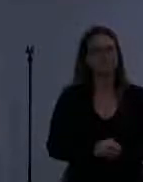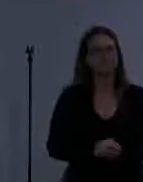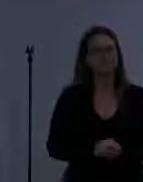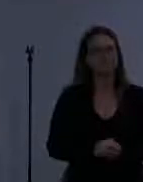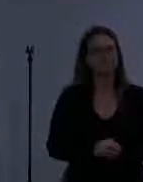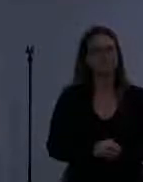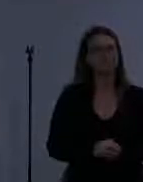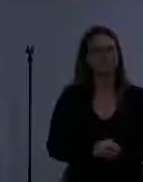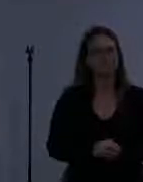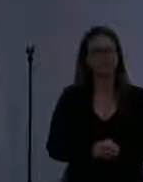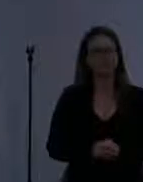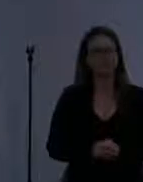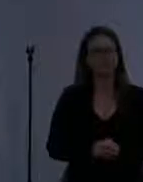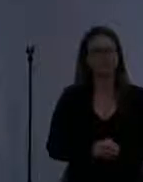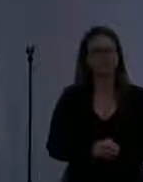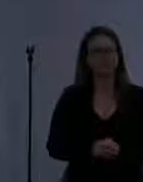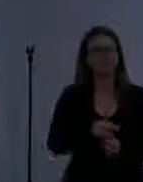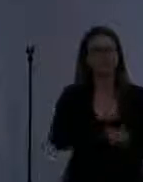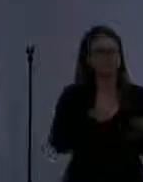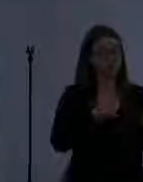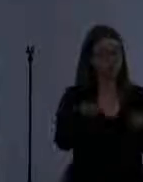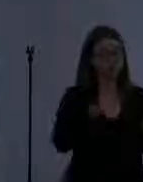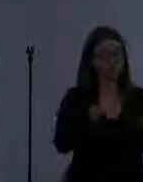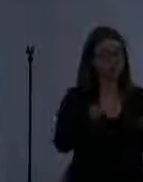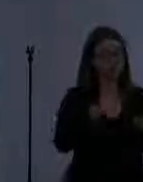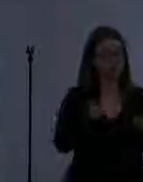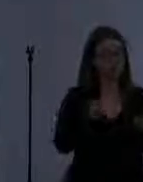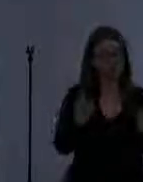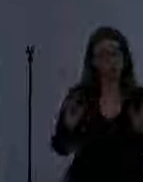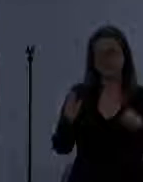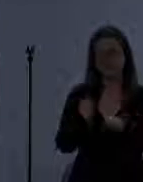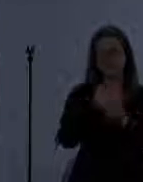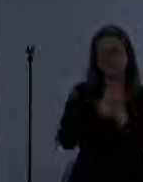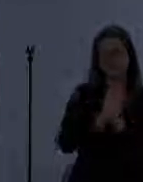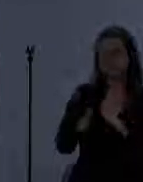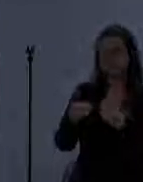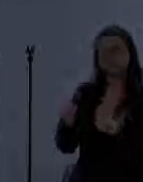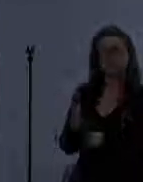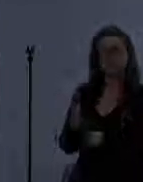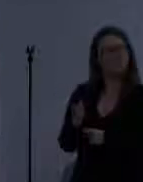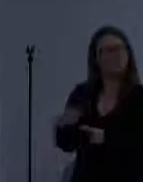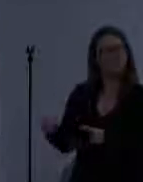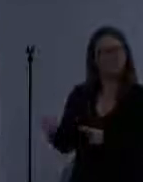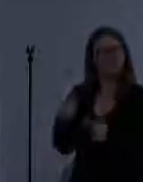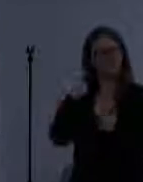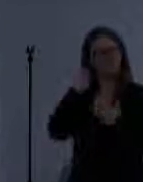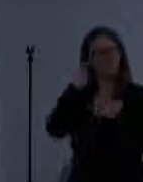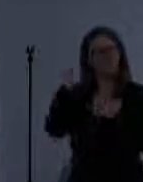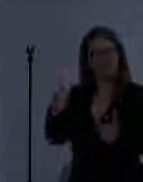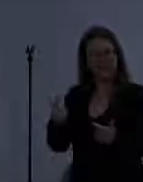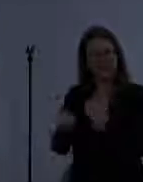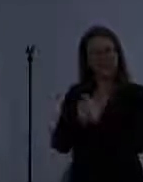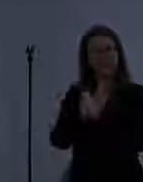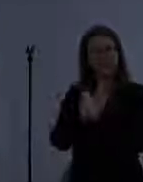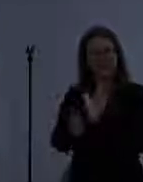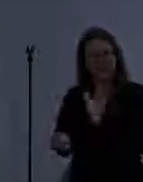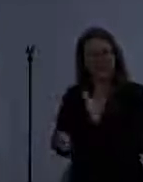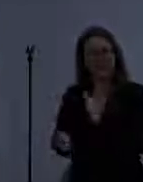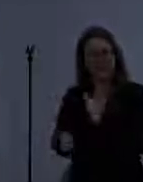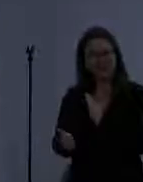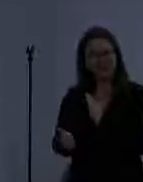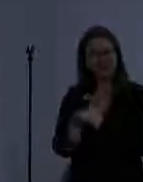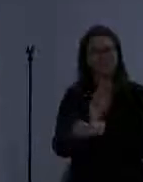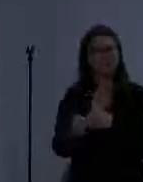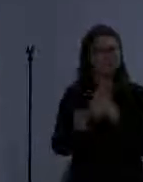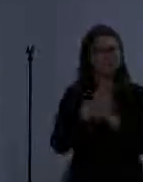that services provide supports and services in a safe and competent manner with care and skill. So